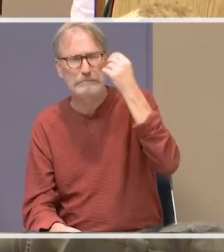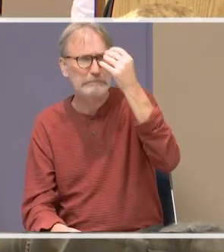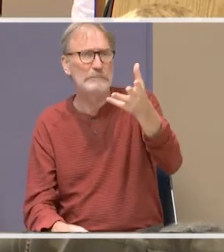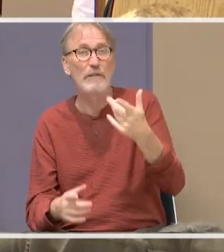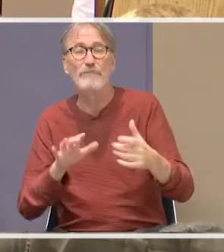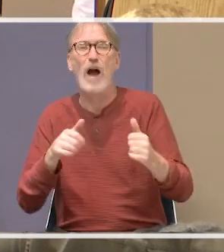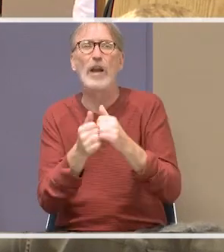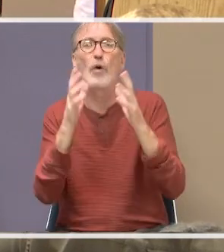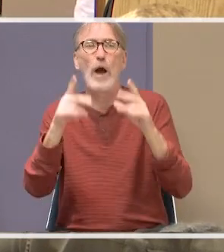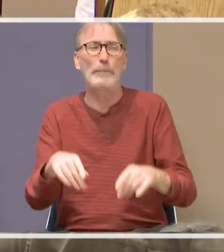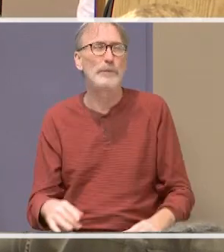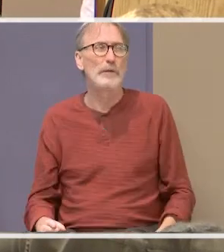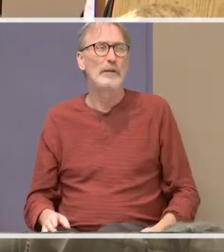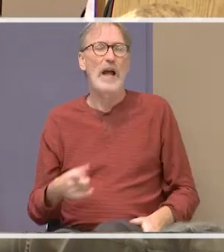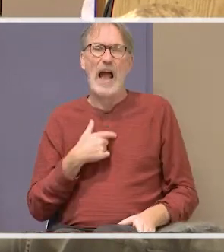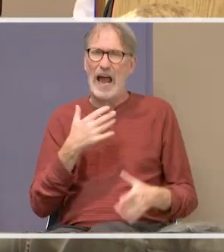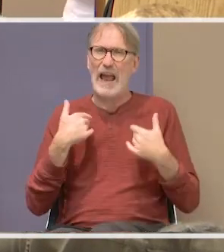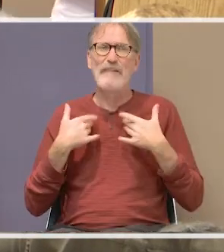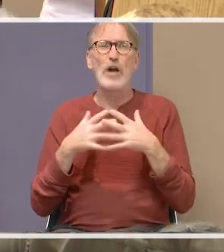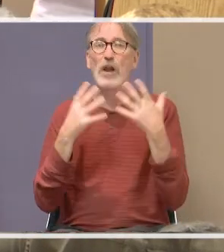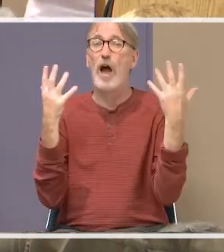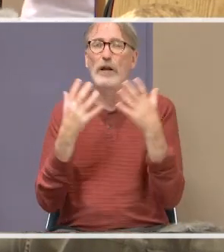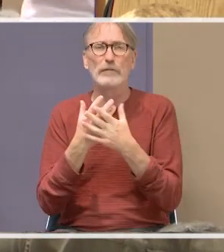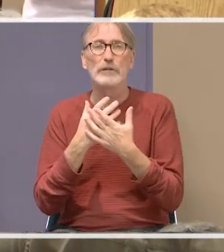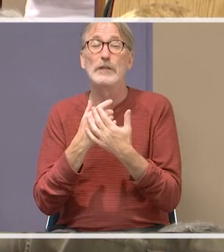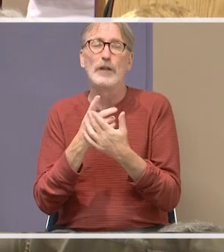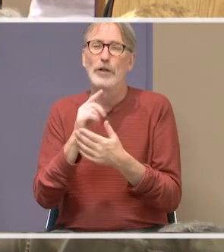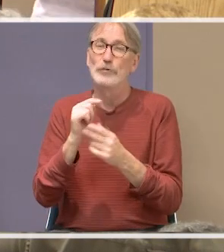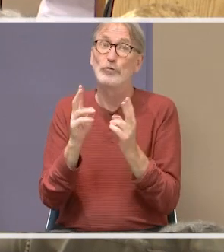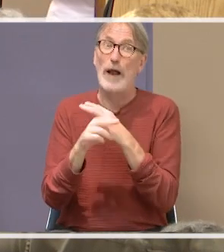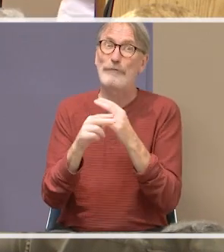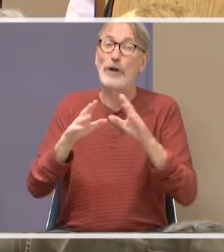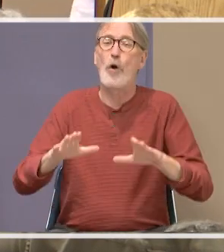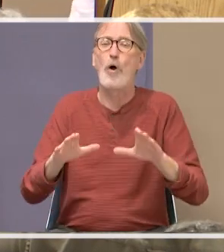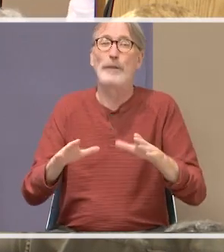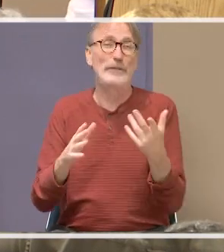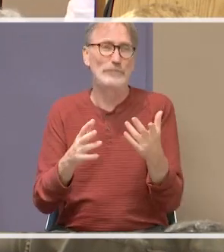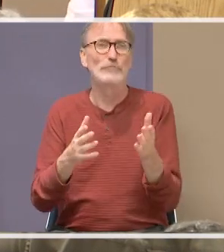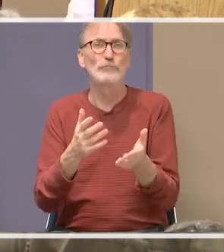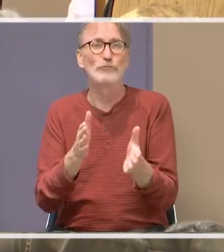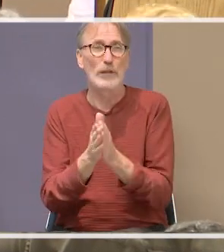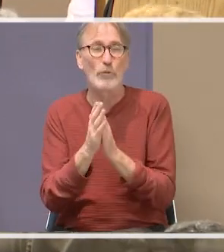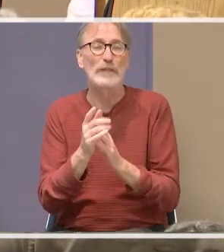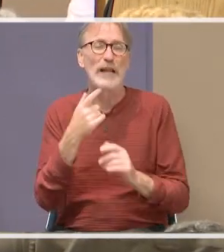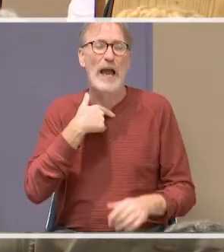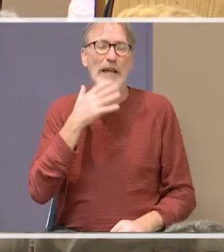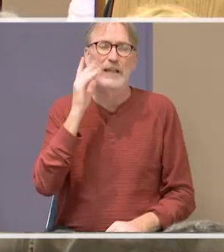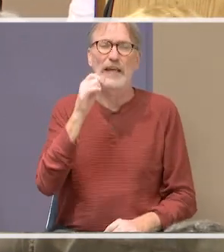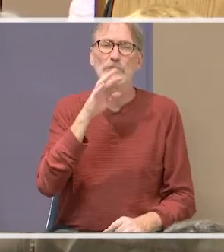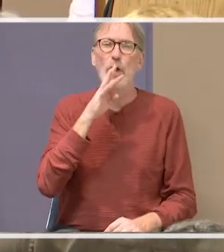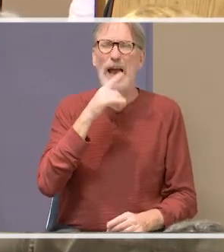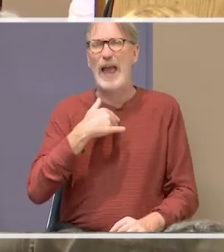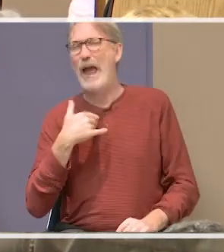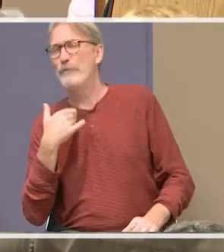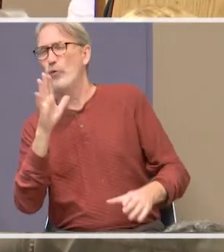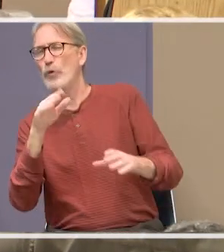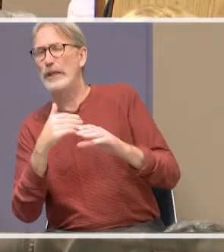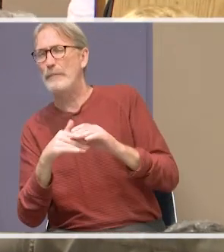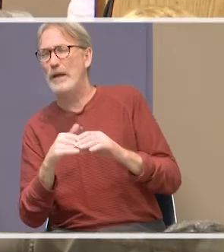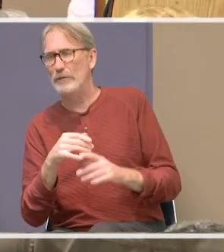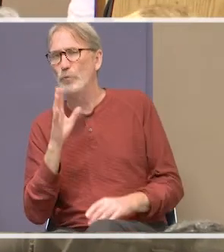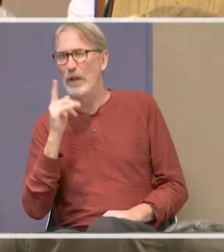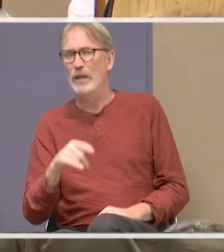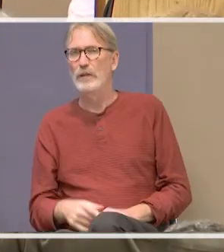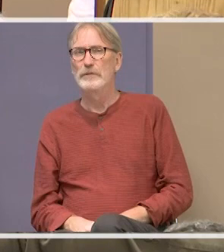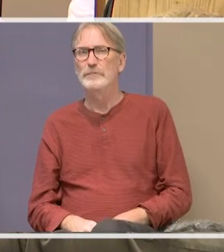East End traffic calming. I've got a lot of traffic calming requests now, so I can address that after. I think I have your email from the sign-in, so we'll be in